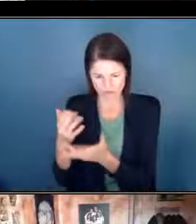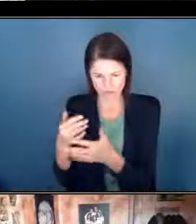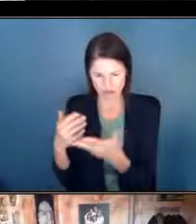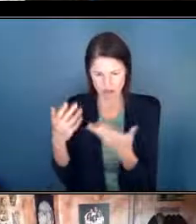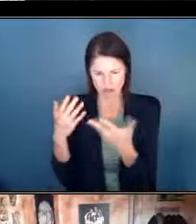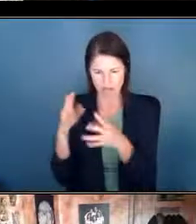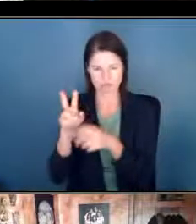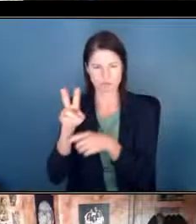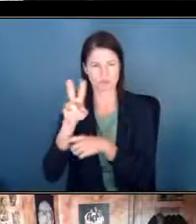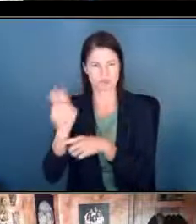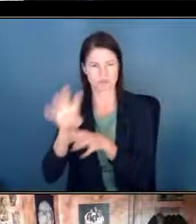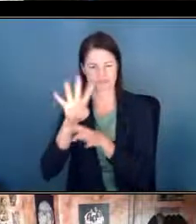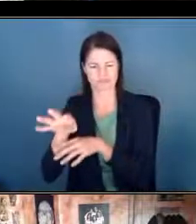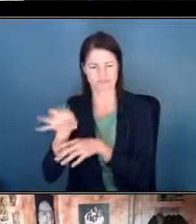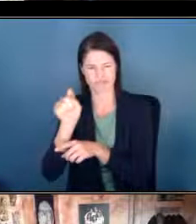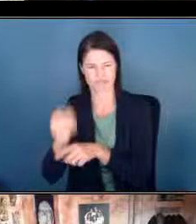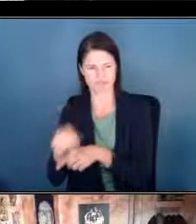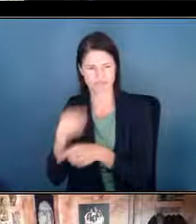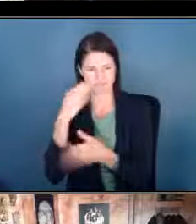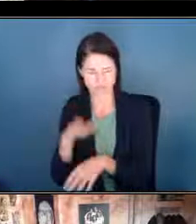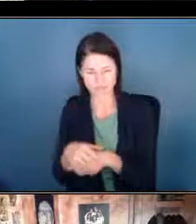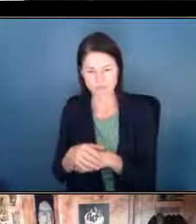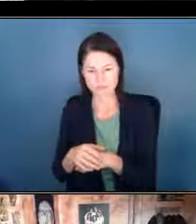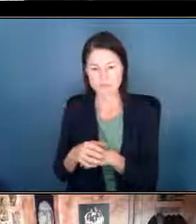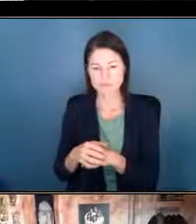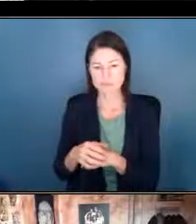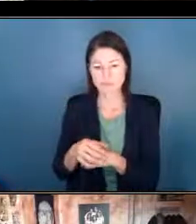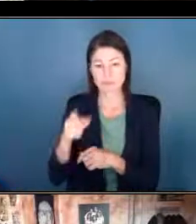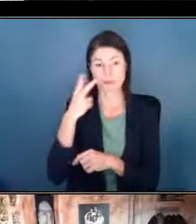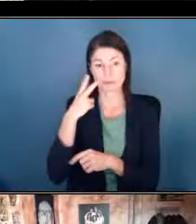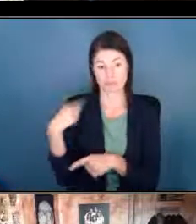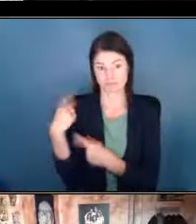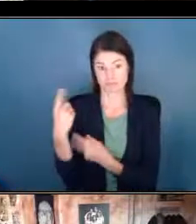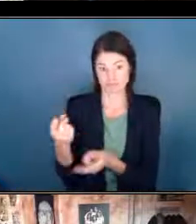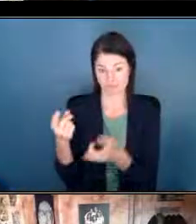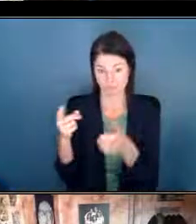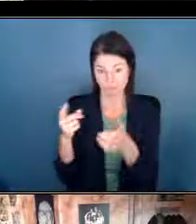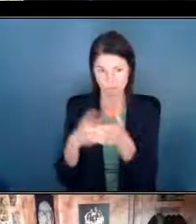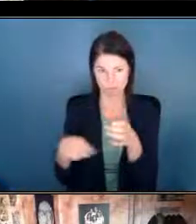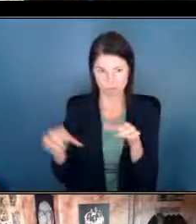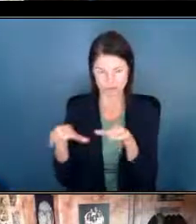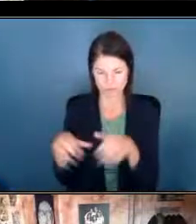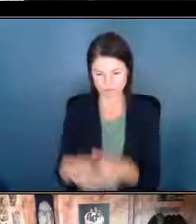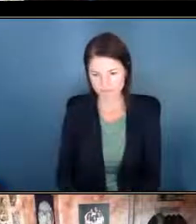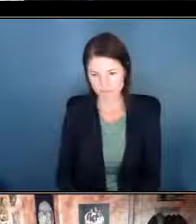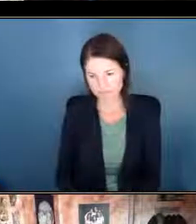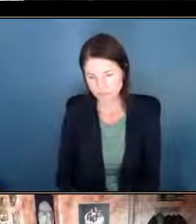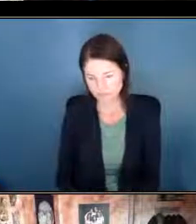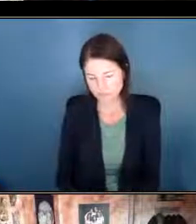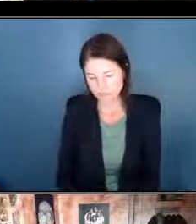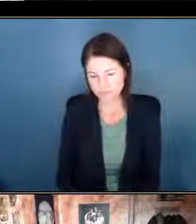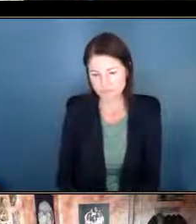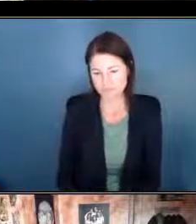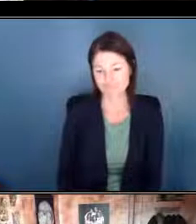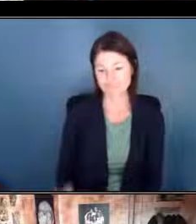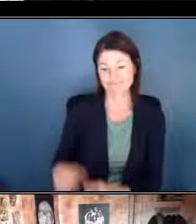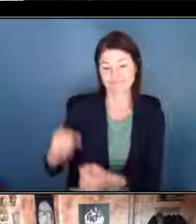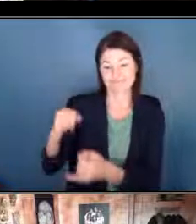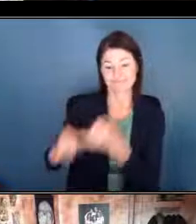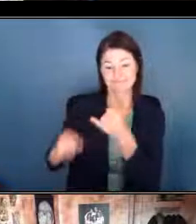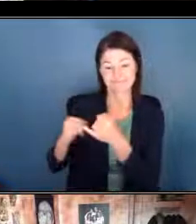and how much the state has put towards the federal money. And then in the burnt red, that basically